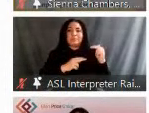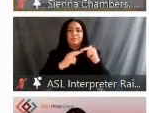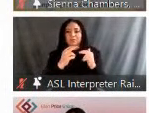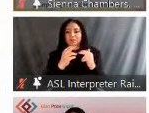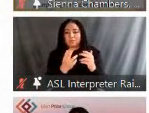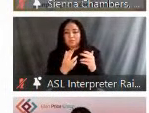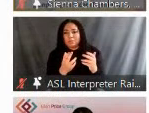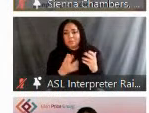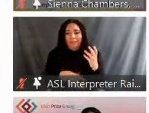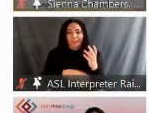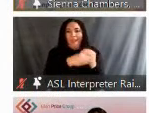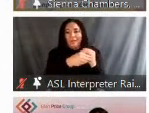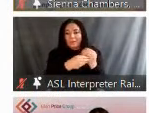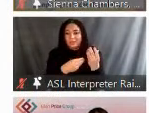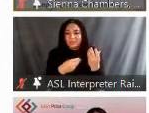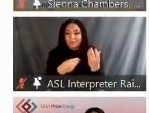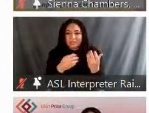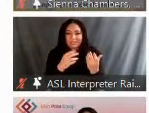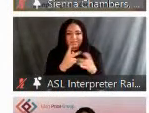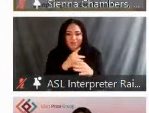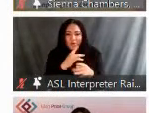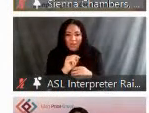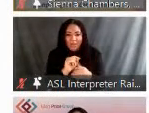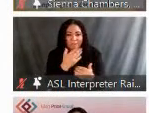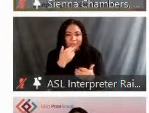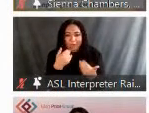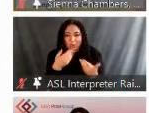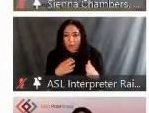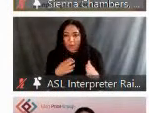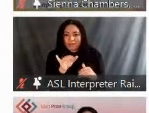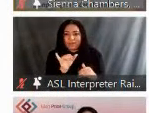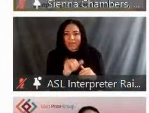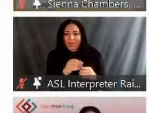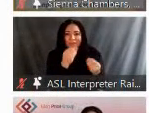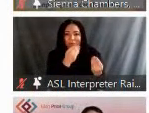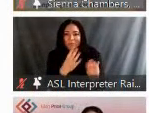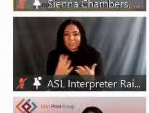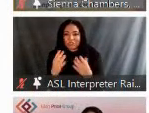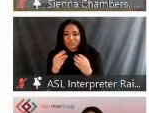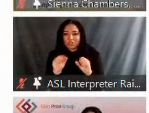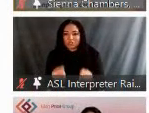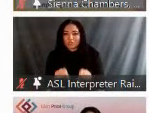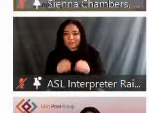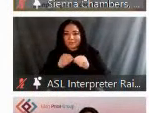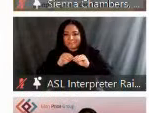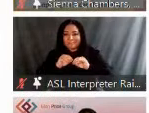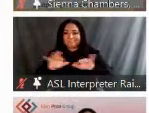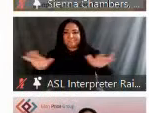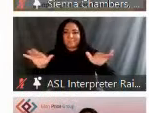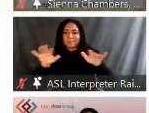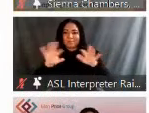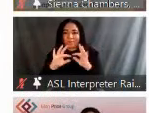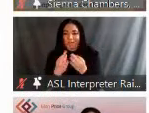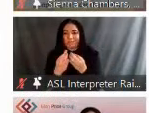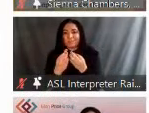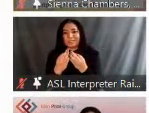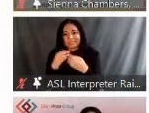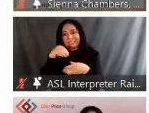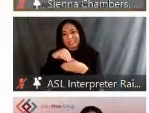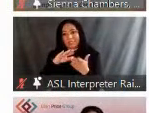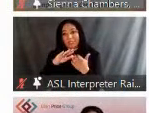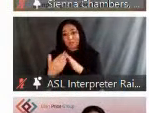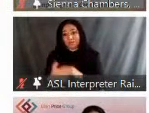and figure out a different way of how that information could be disseminated to families within the communities.